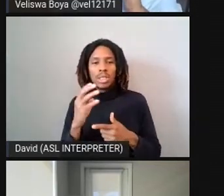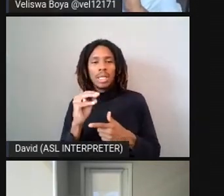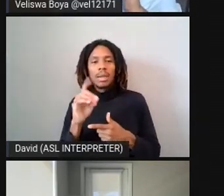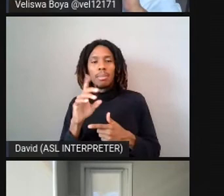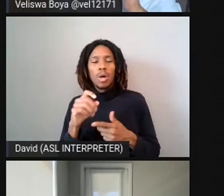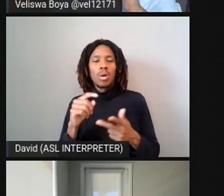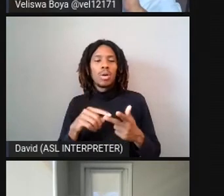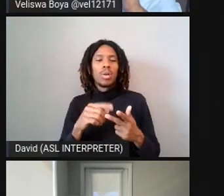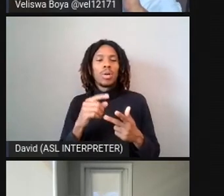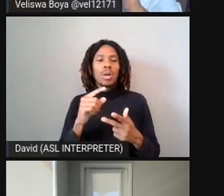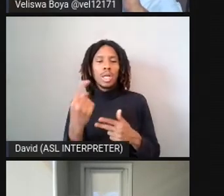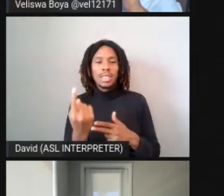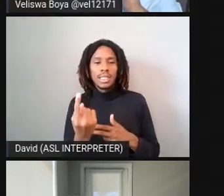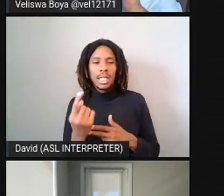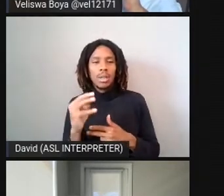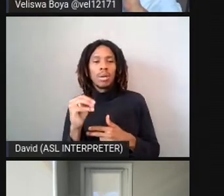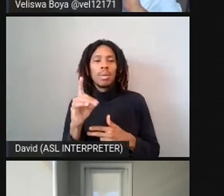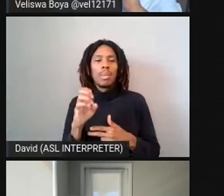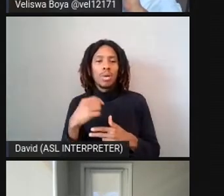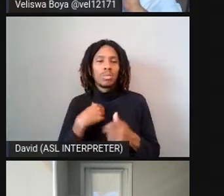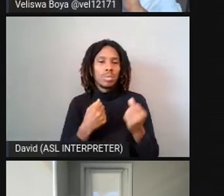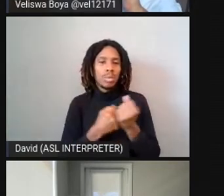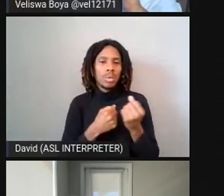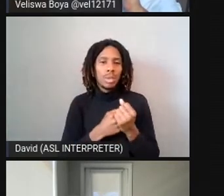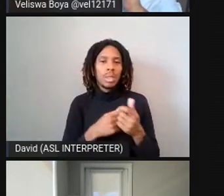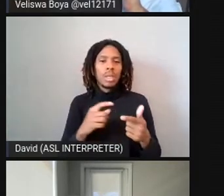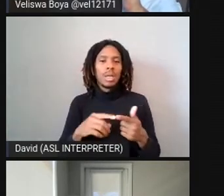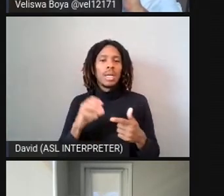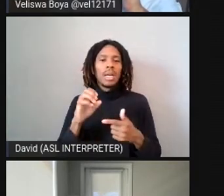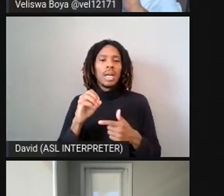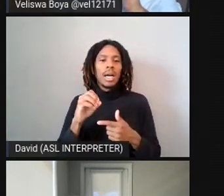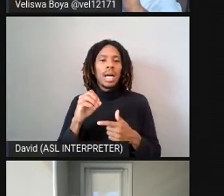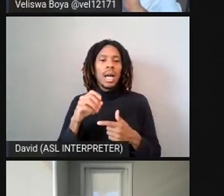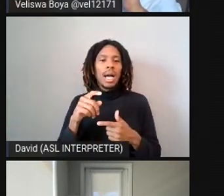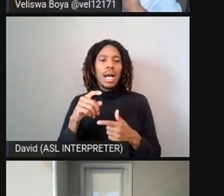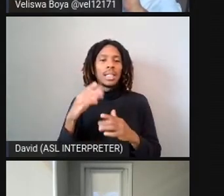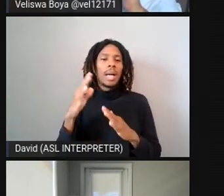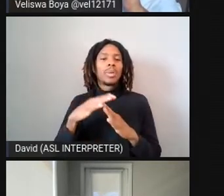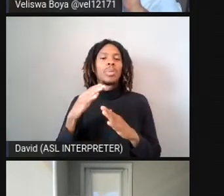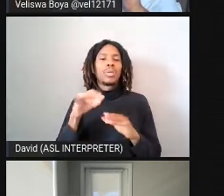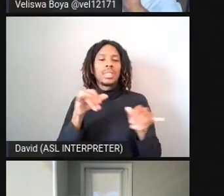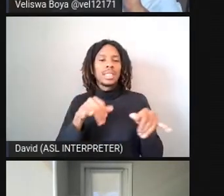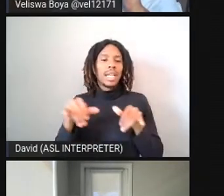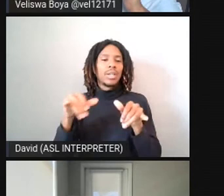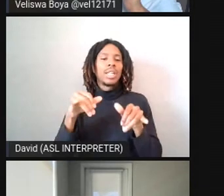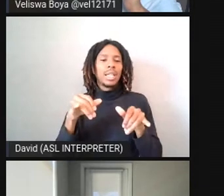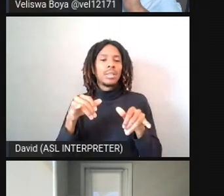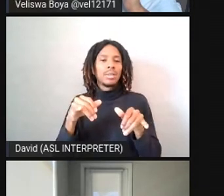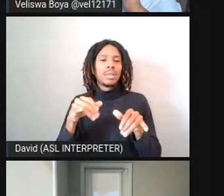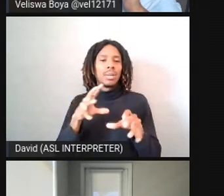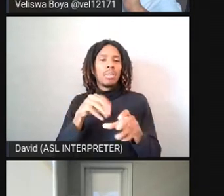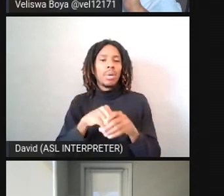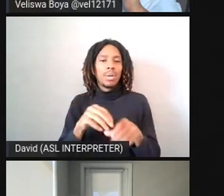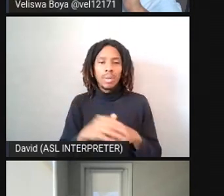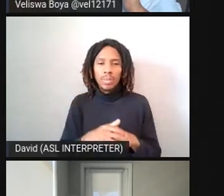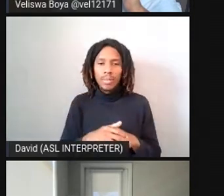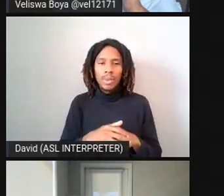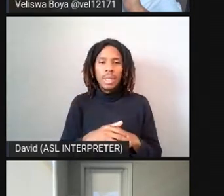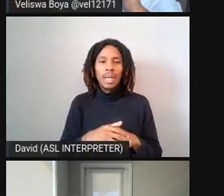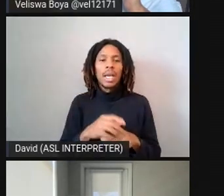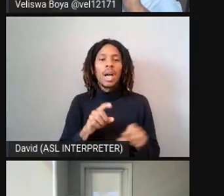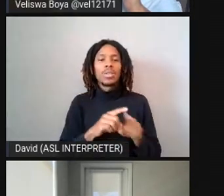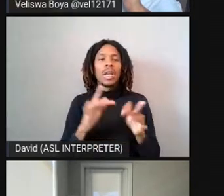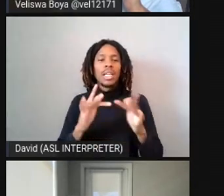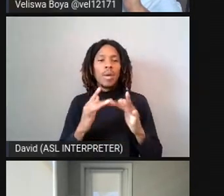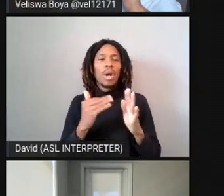we support that and the optical standard that comes with it. Then you also have to confirm whether you have network redundancy.